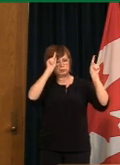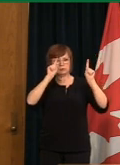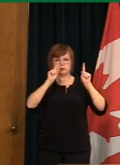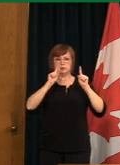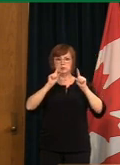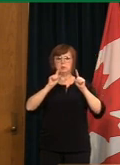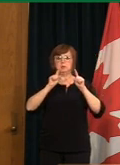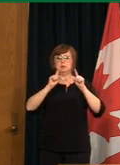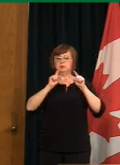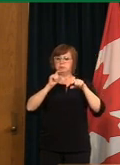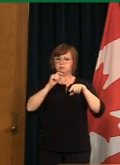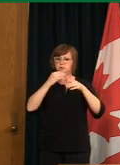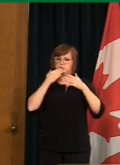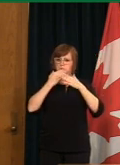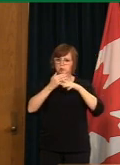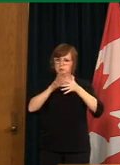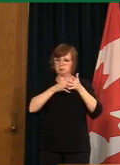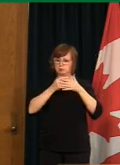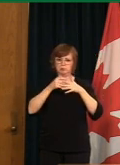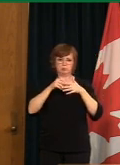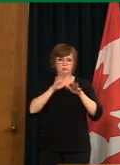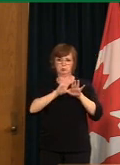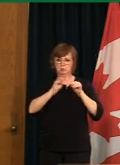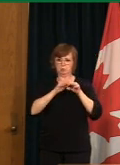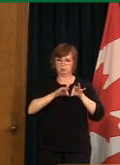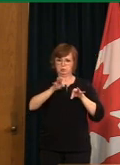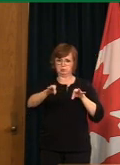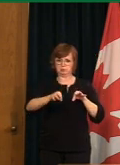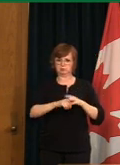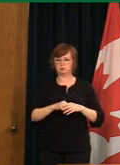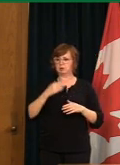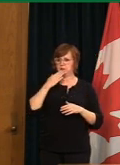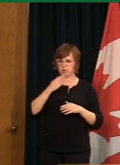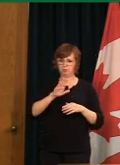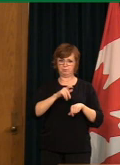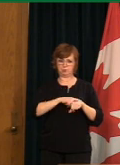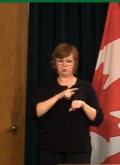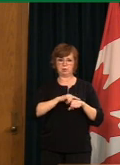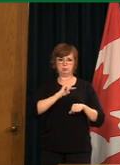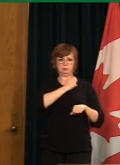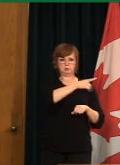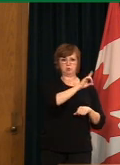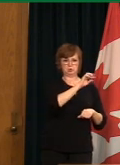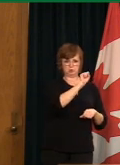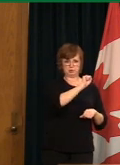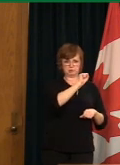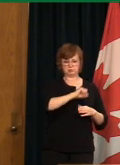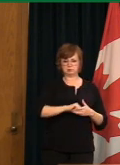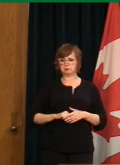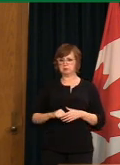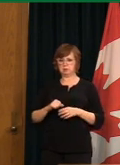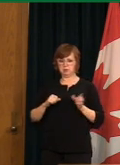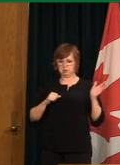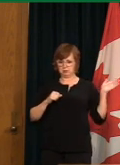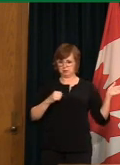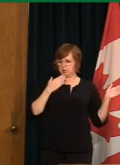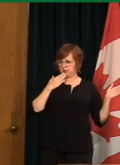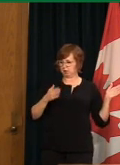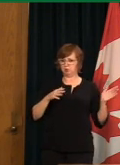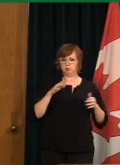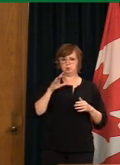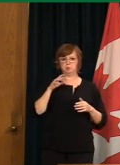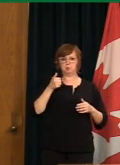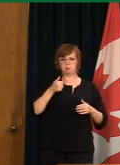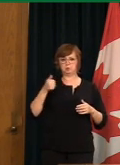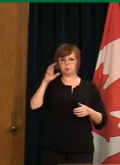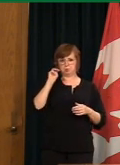that, I would thank you for joining us here today, and I'll turn it over to Dr. Shahab for some of his comments. Thank you, Premier. So I'll just go